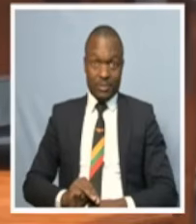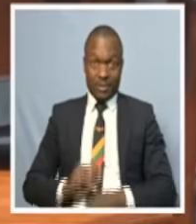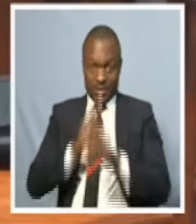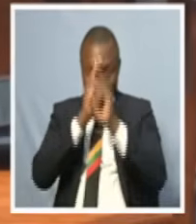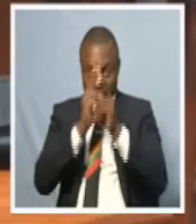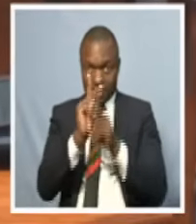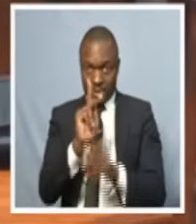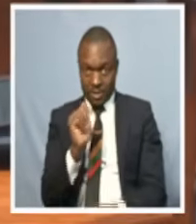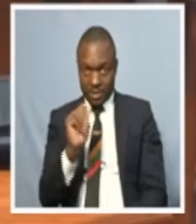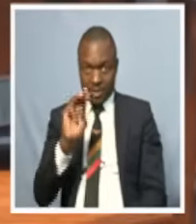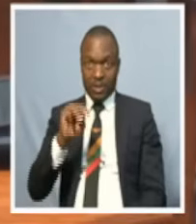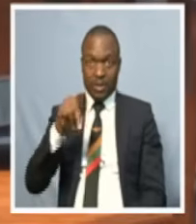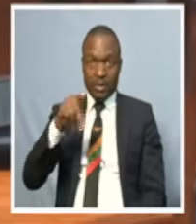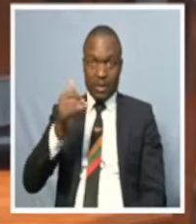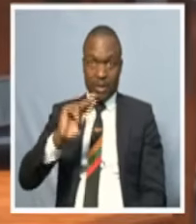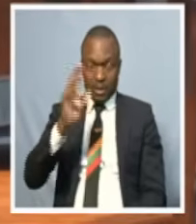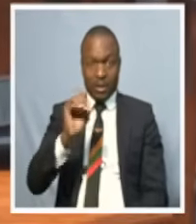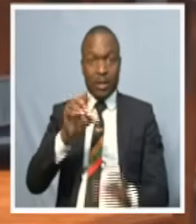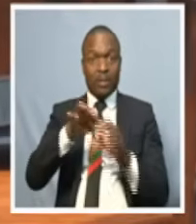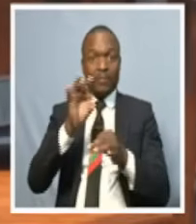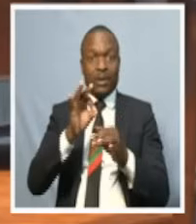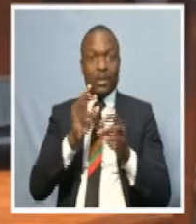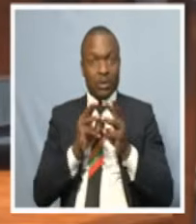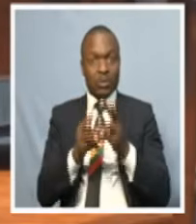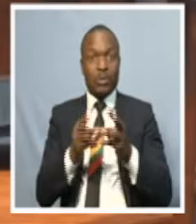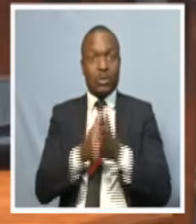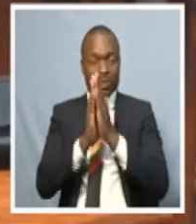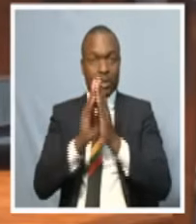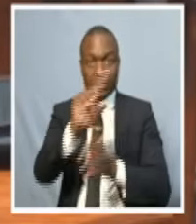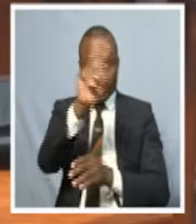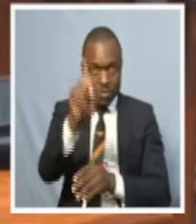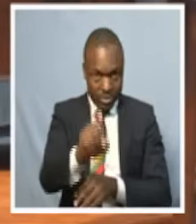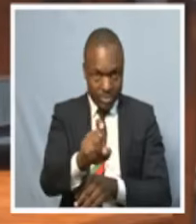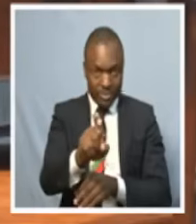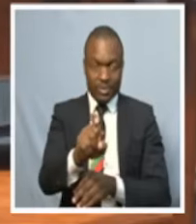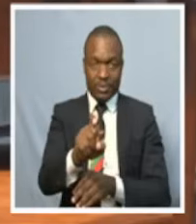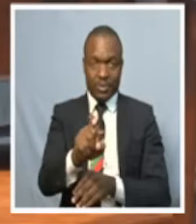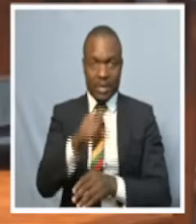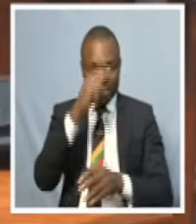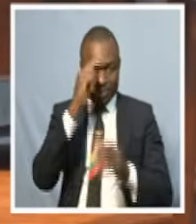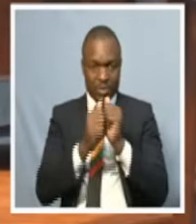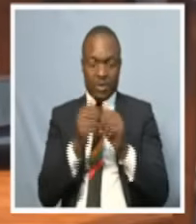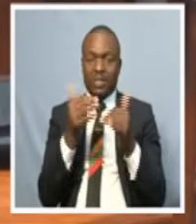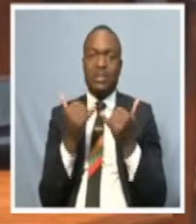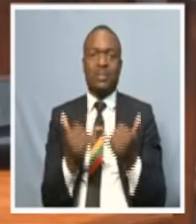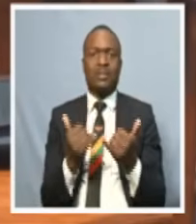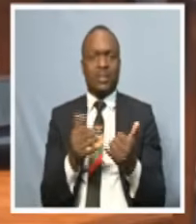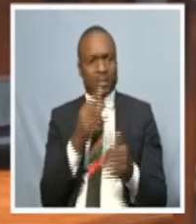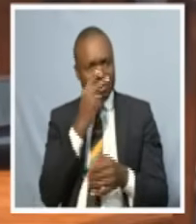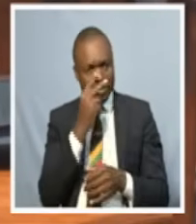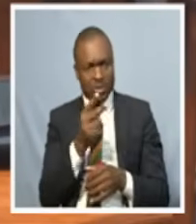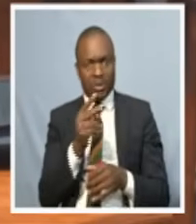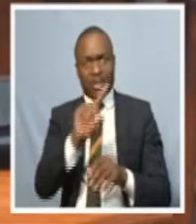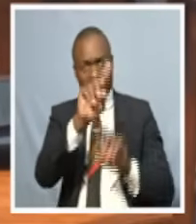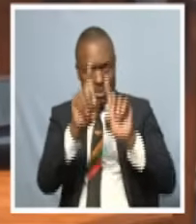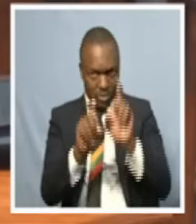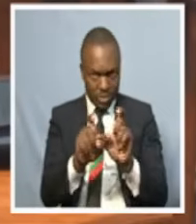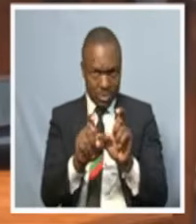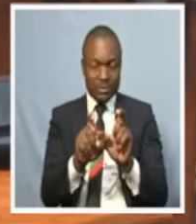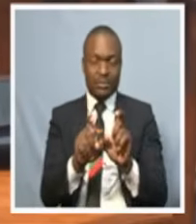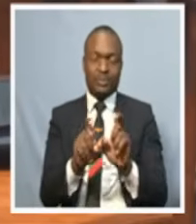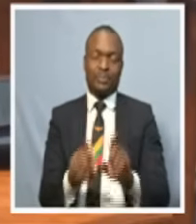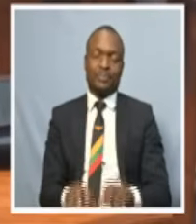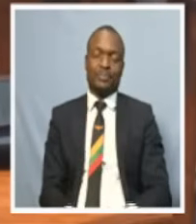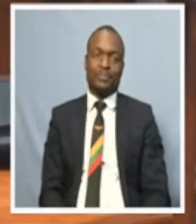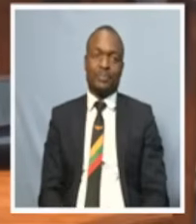finds a way of asking the Honorable Minister for Home Affairs? No. Because at the moment, we are looking at the questions on points